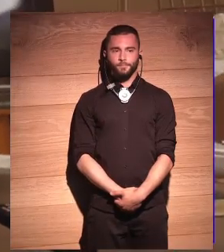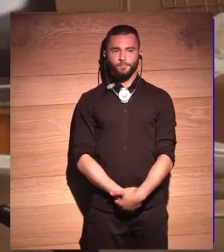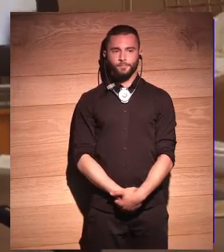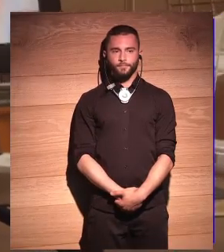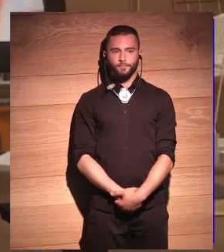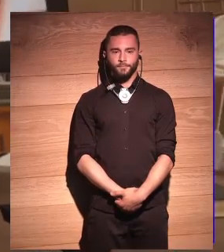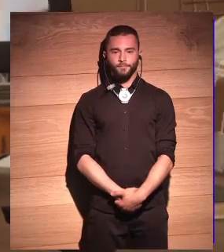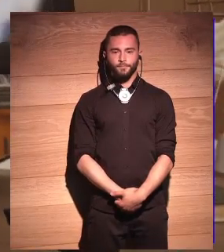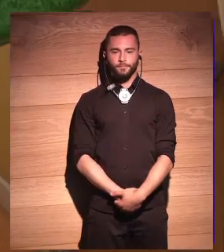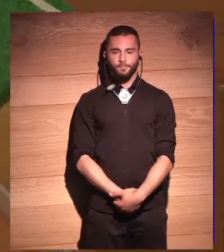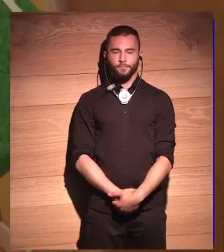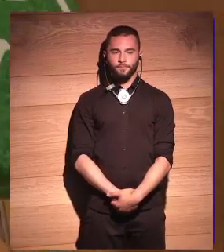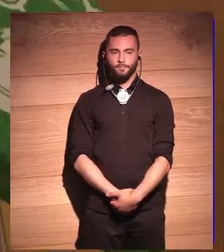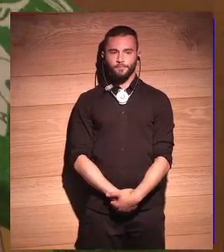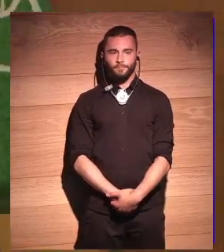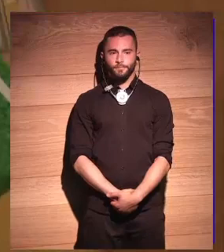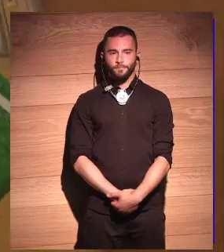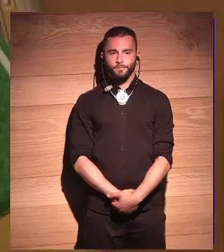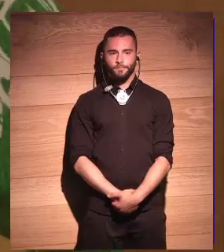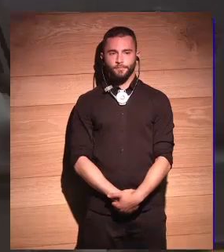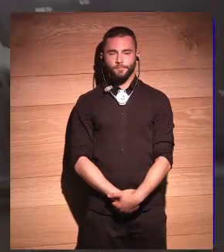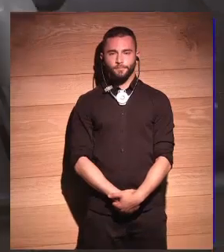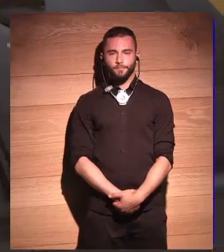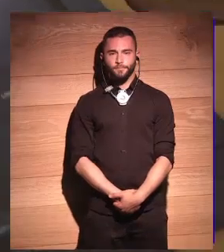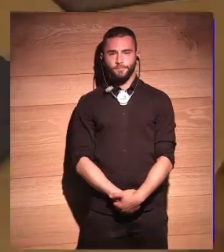Tables are made so a person can sit down.